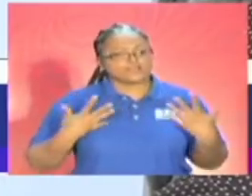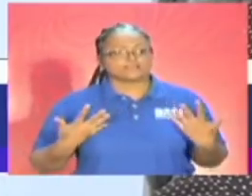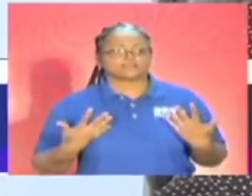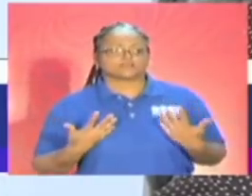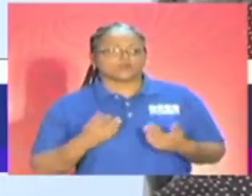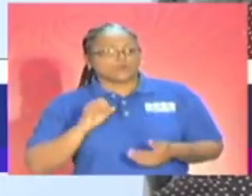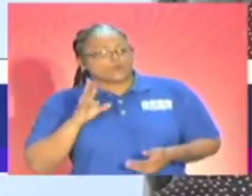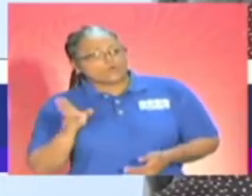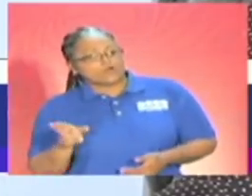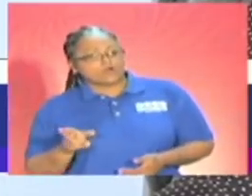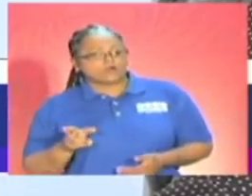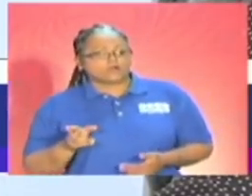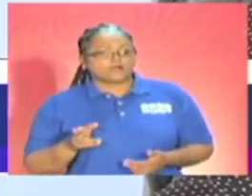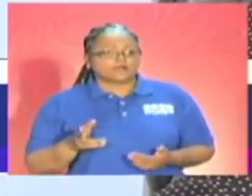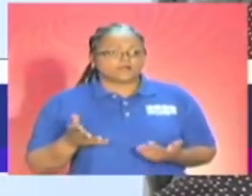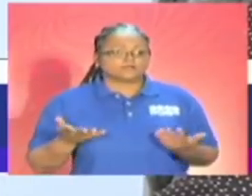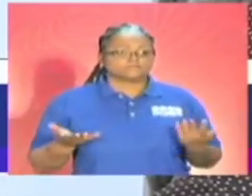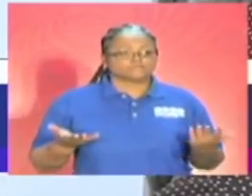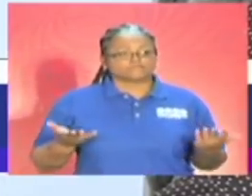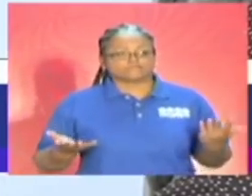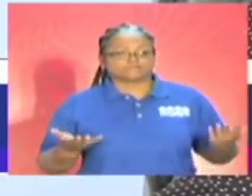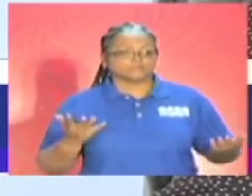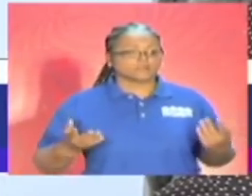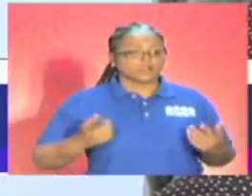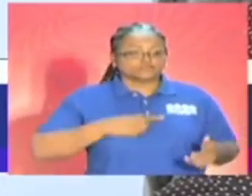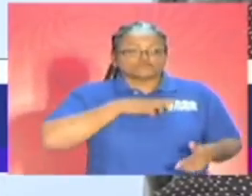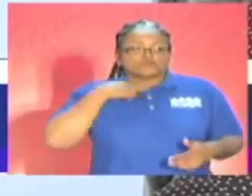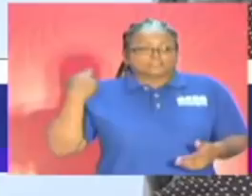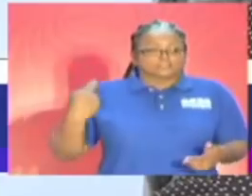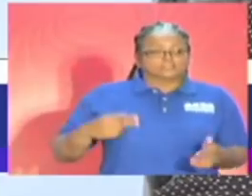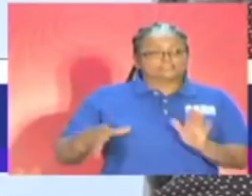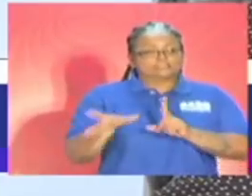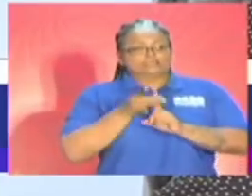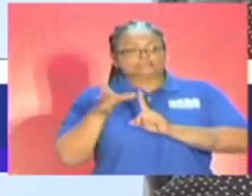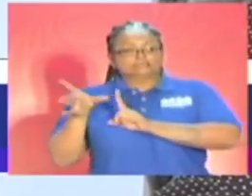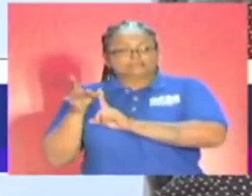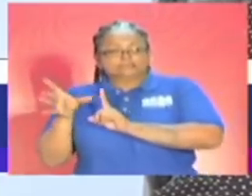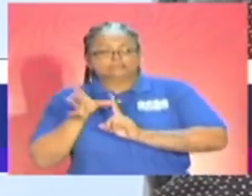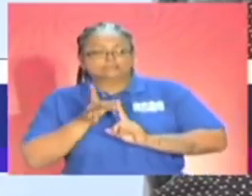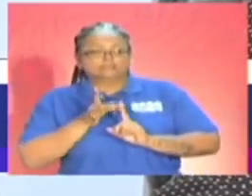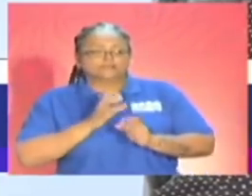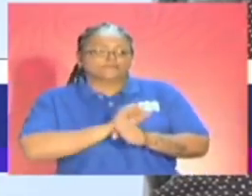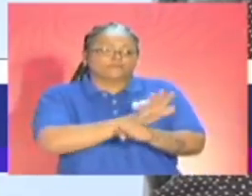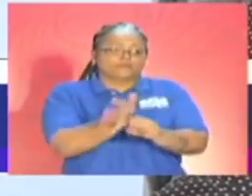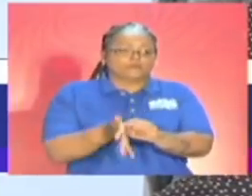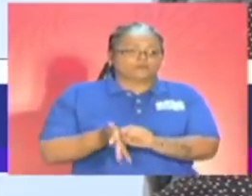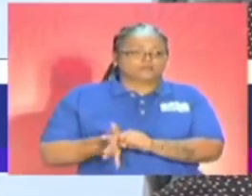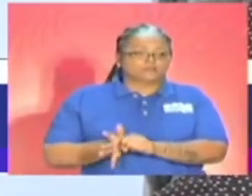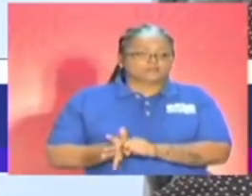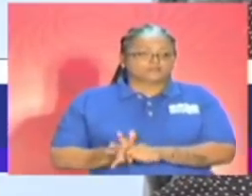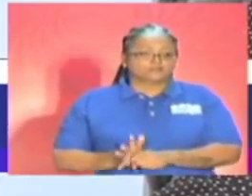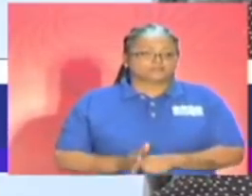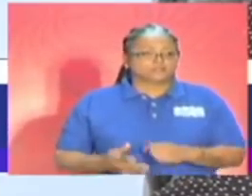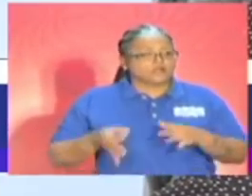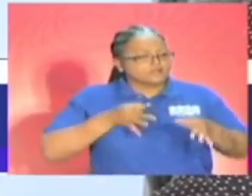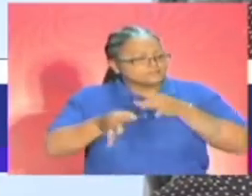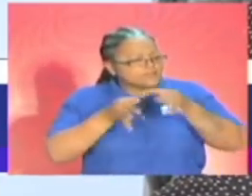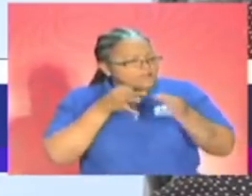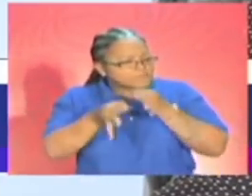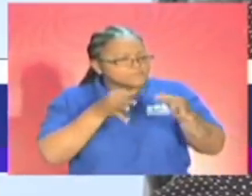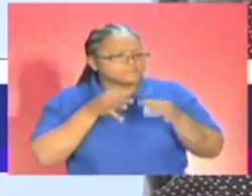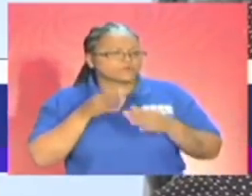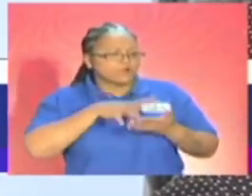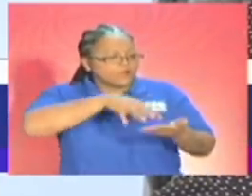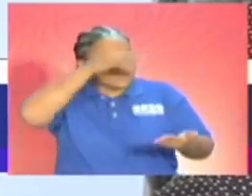the disease, and the fact that based on what you have learned from what is available in the media and other